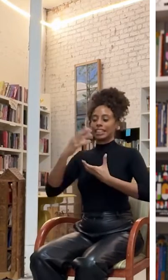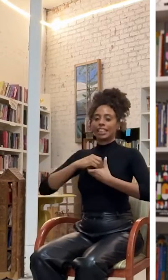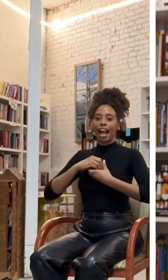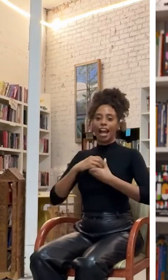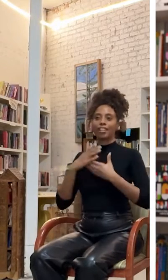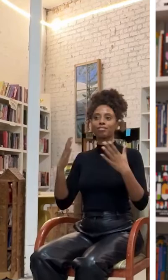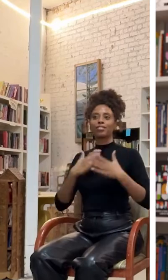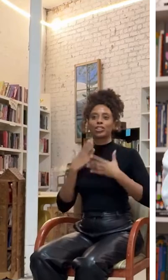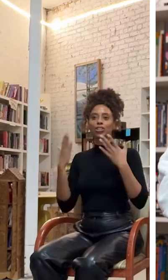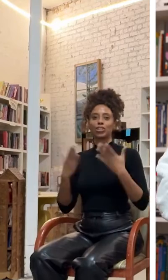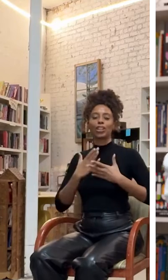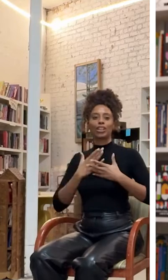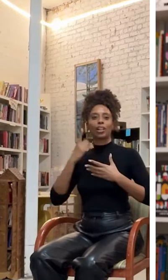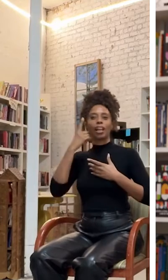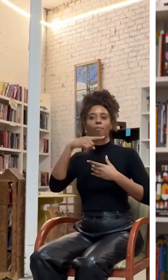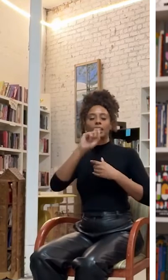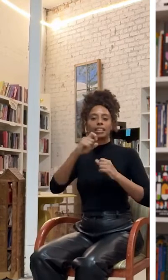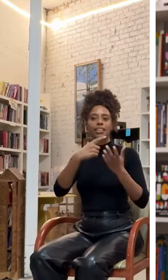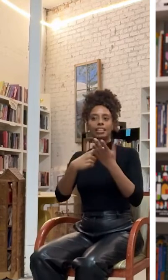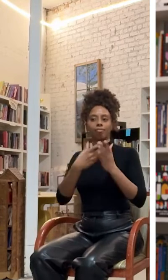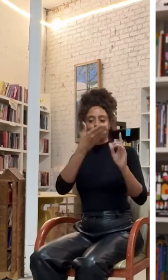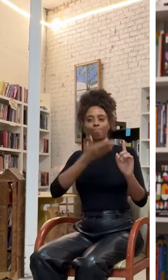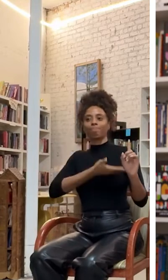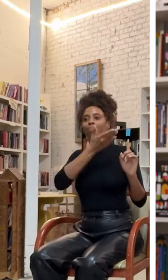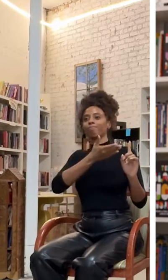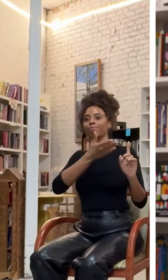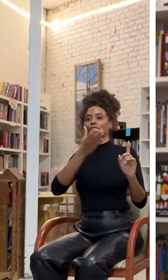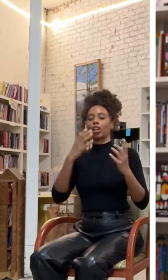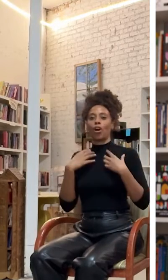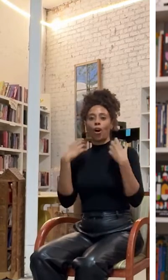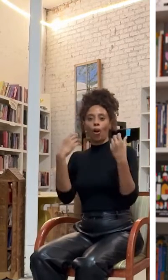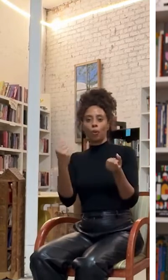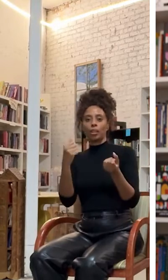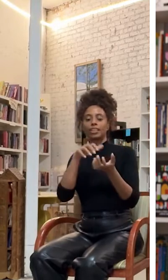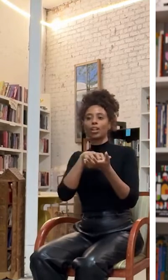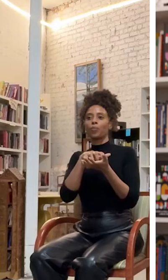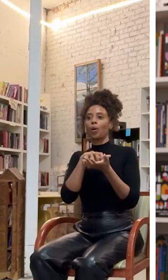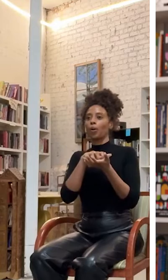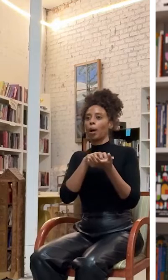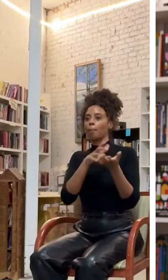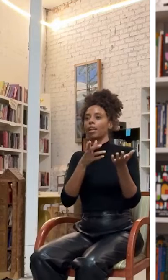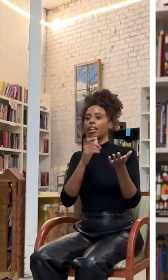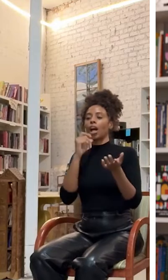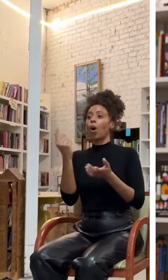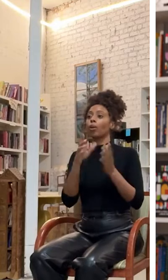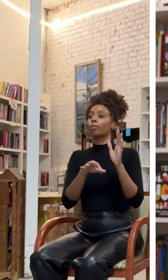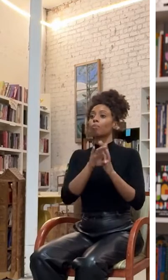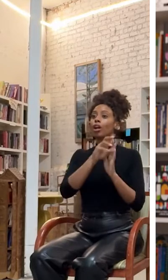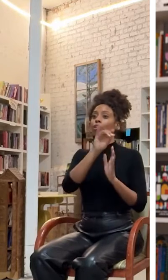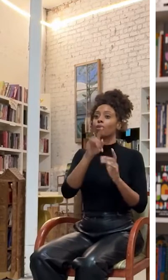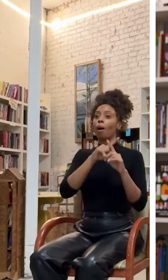about their courage and the vulnerability in that courage to not only choose joy, but then